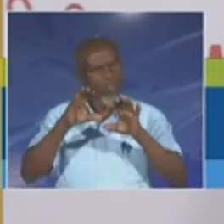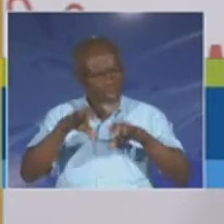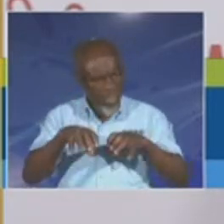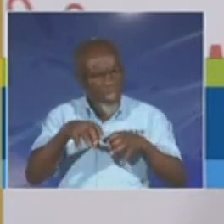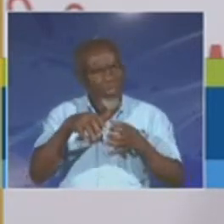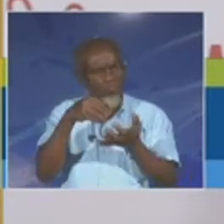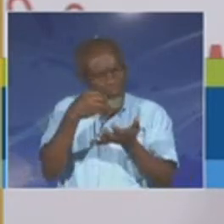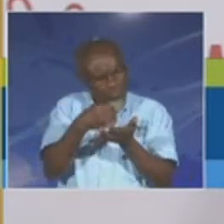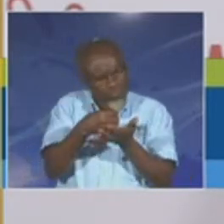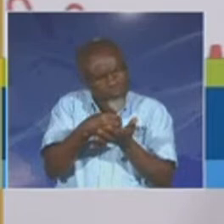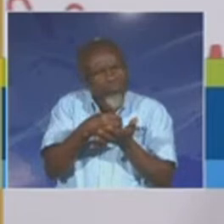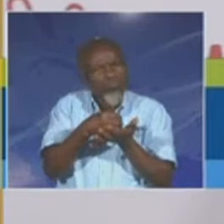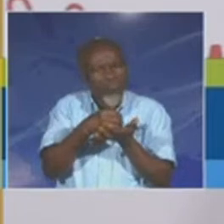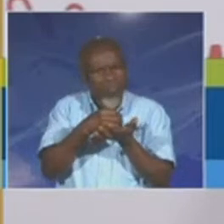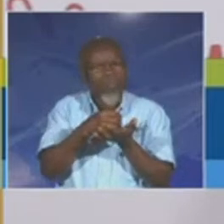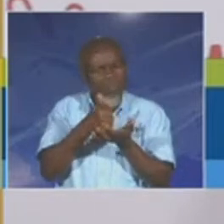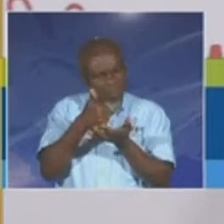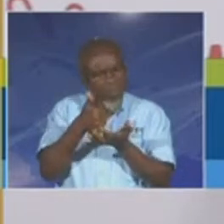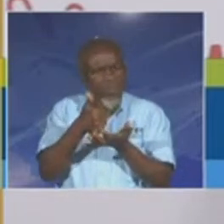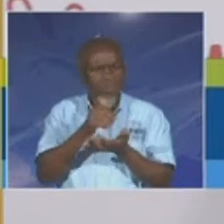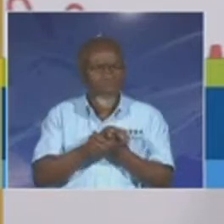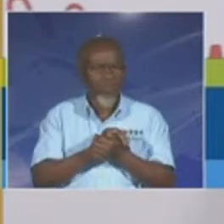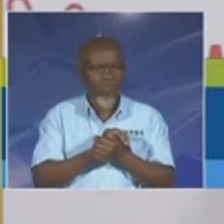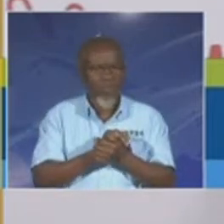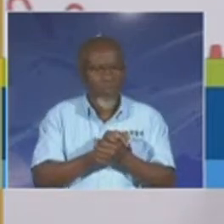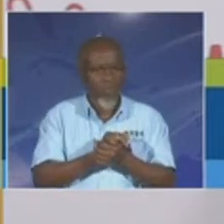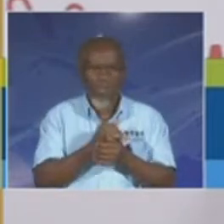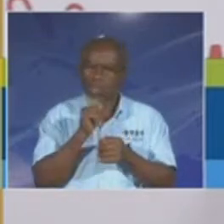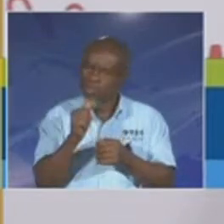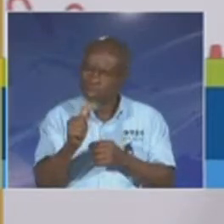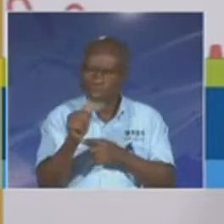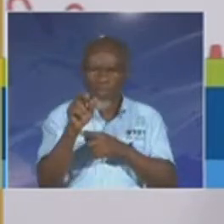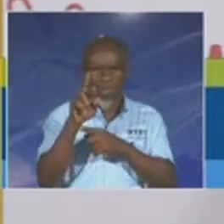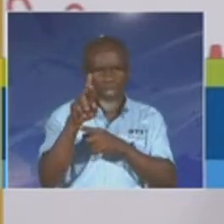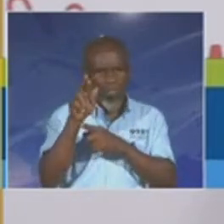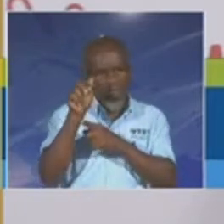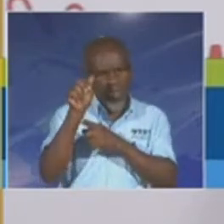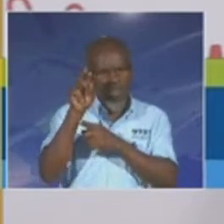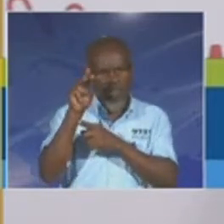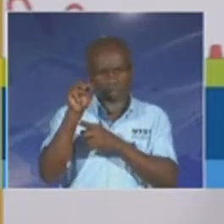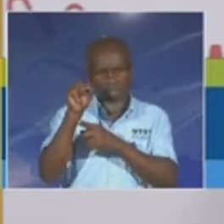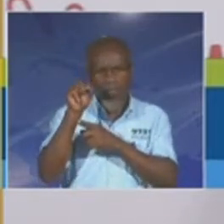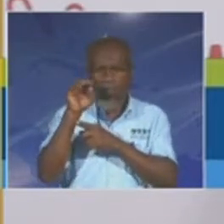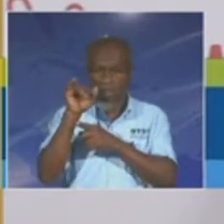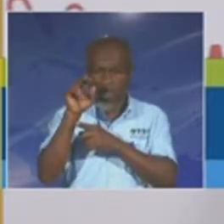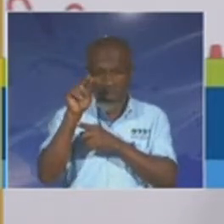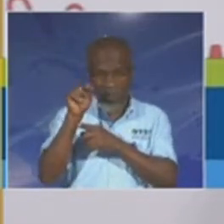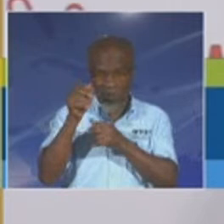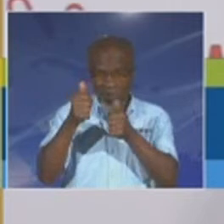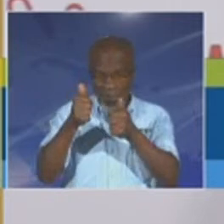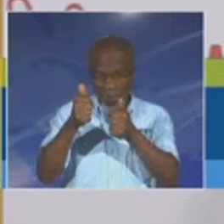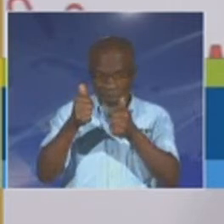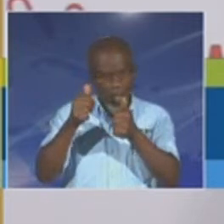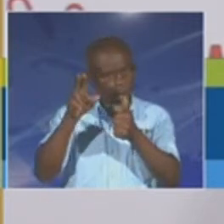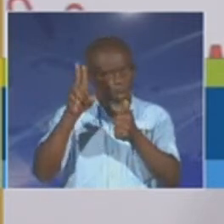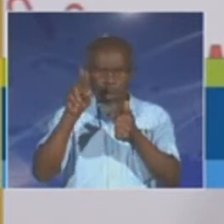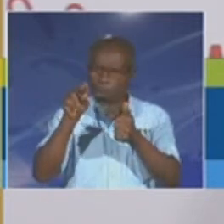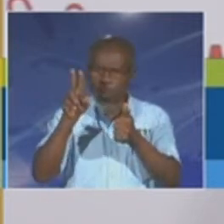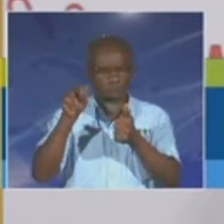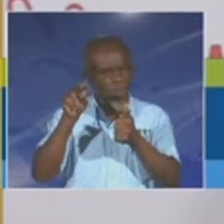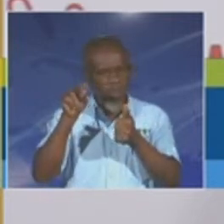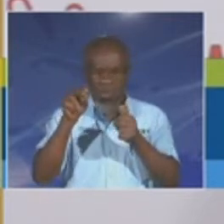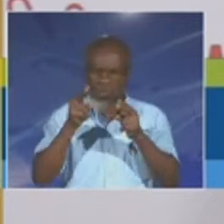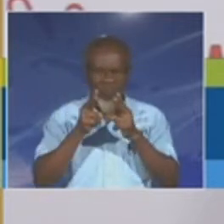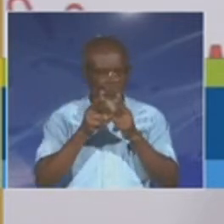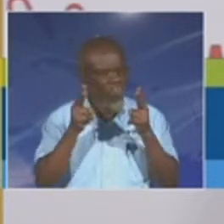ramen is not something I would want to promote, because that's actually a very good example of something that's extremely high in